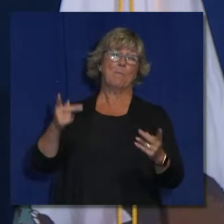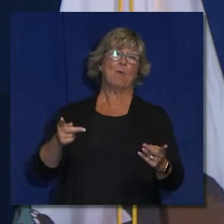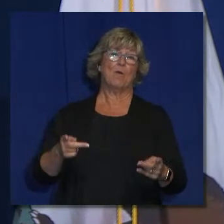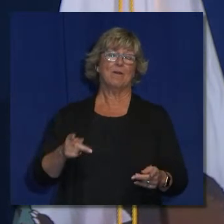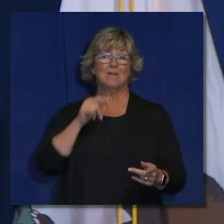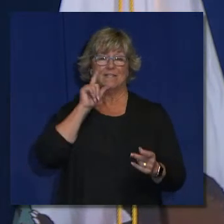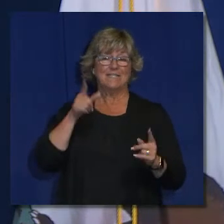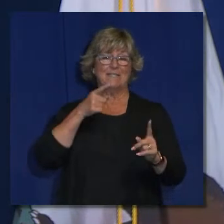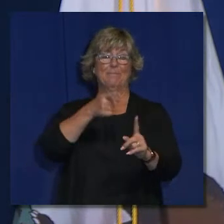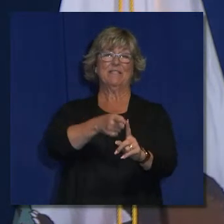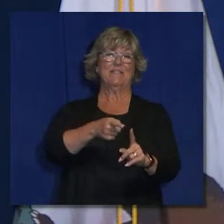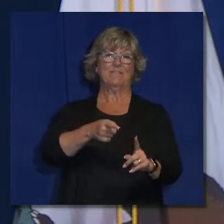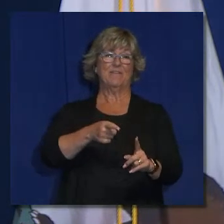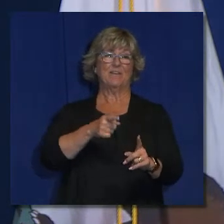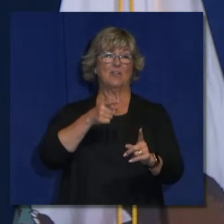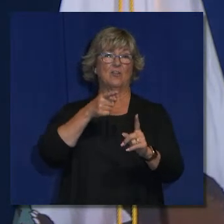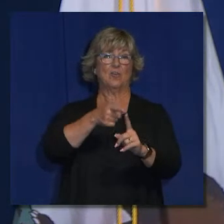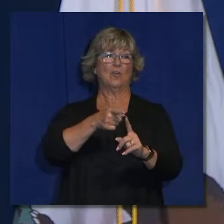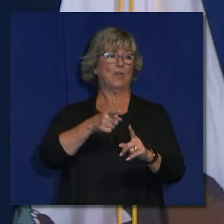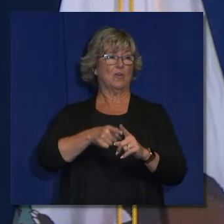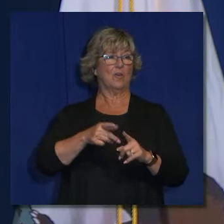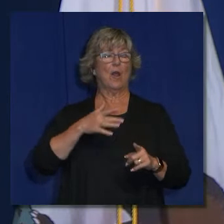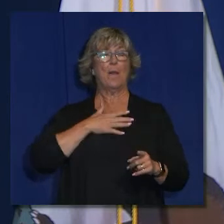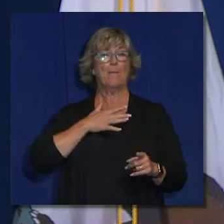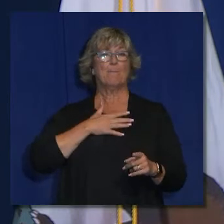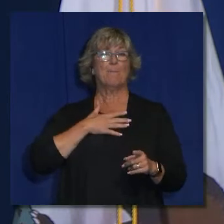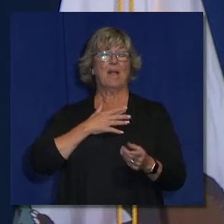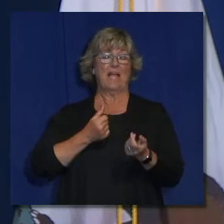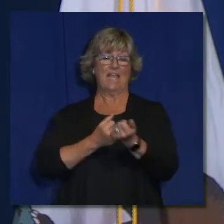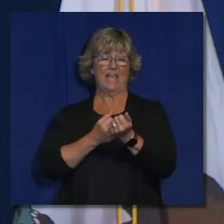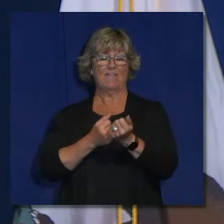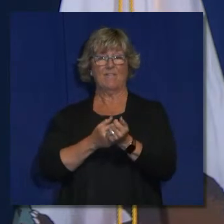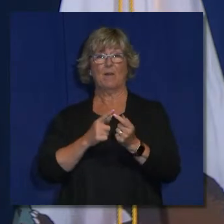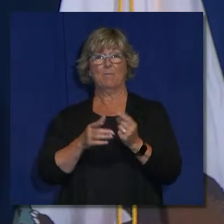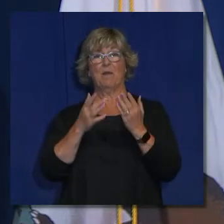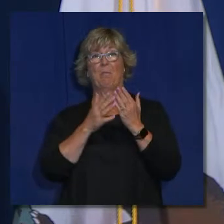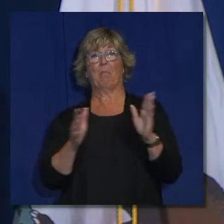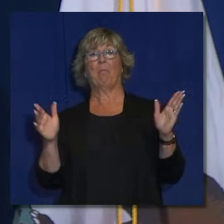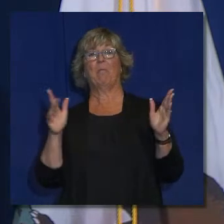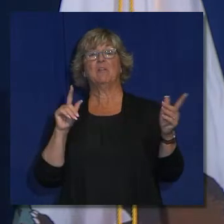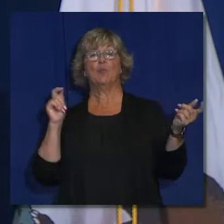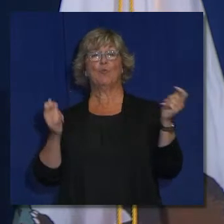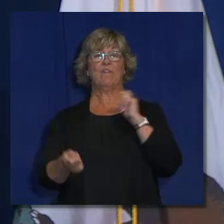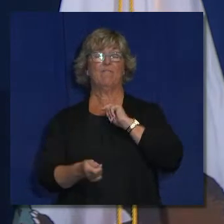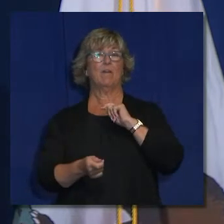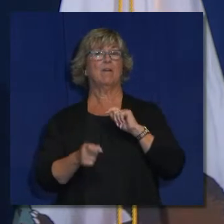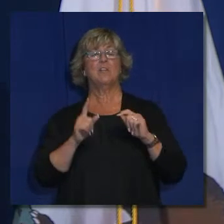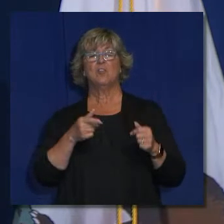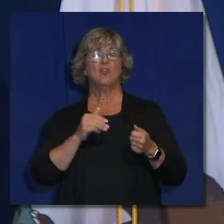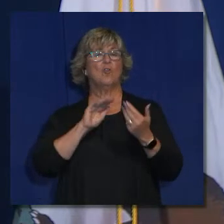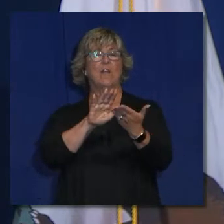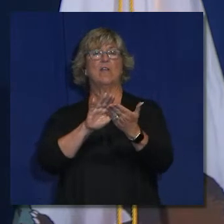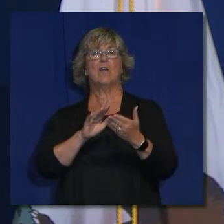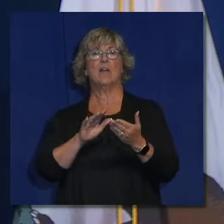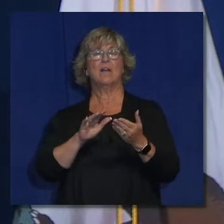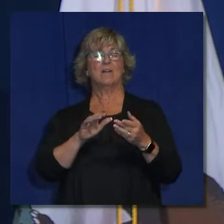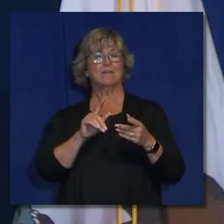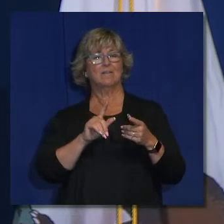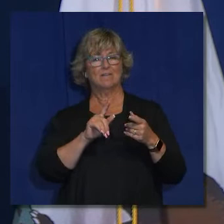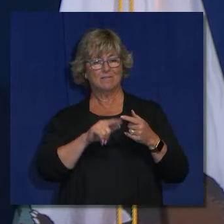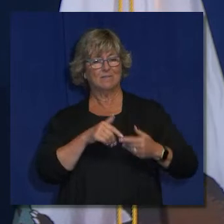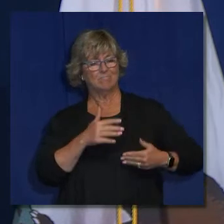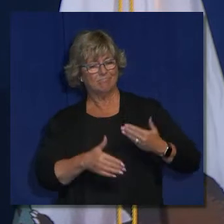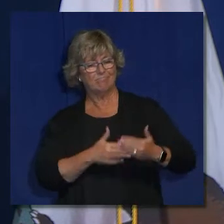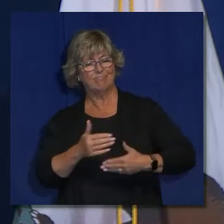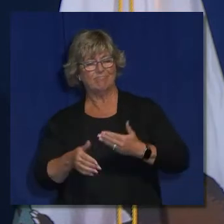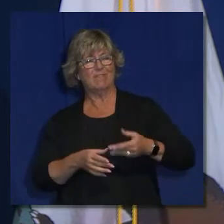not specific to my particular advocacy, but broad strokes and reforming. Again, just to address the smoothing, address the